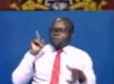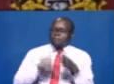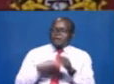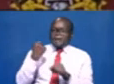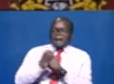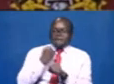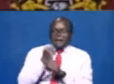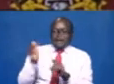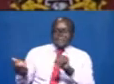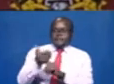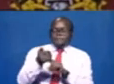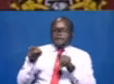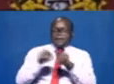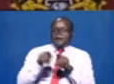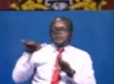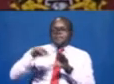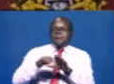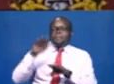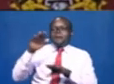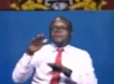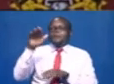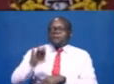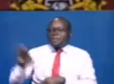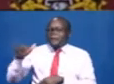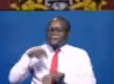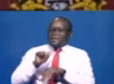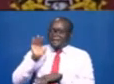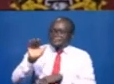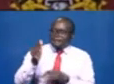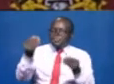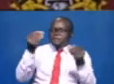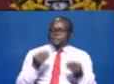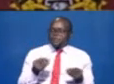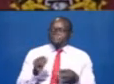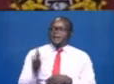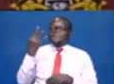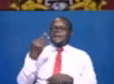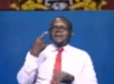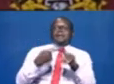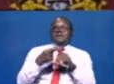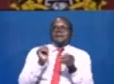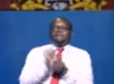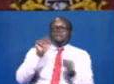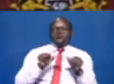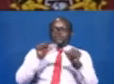achieve as a Member of Parliament, even as I ask them to give me a third term to continue